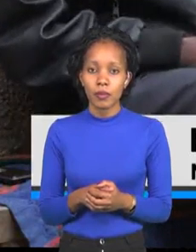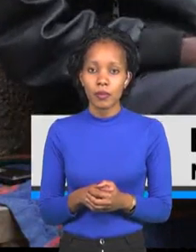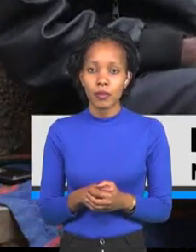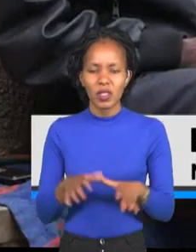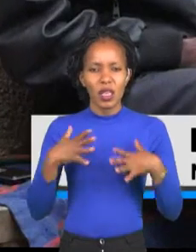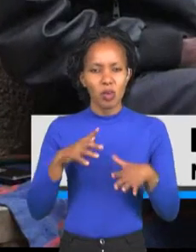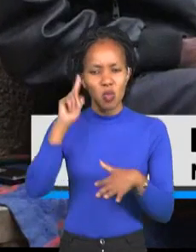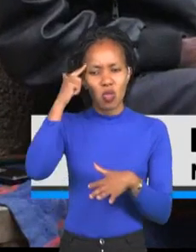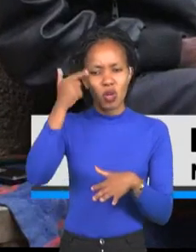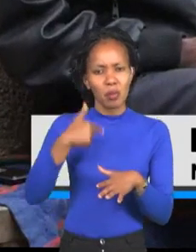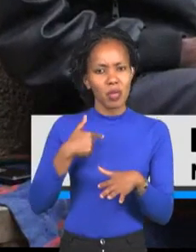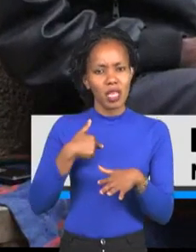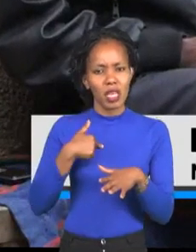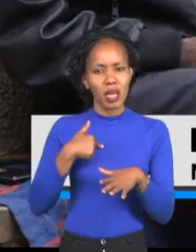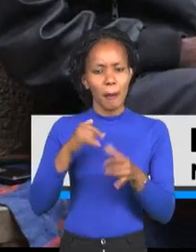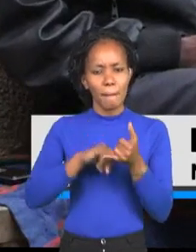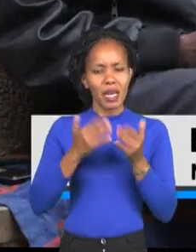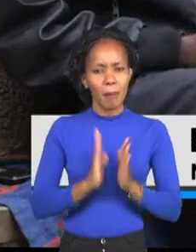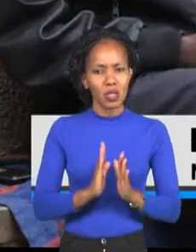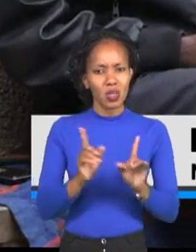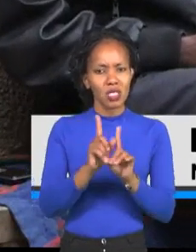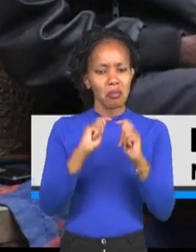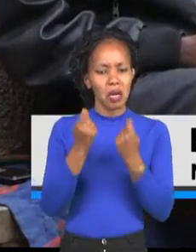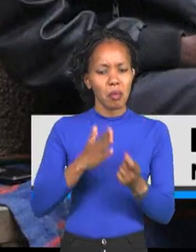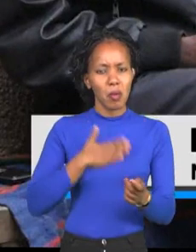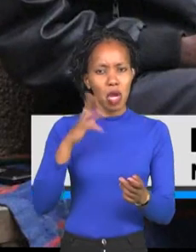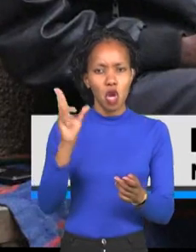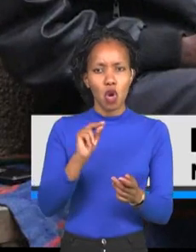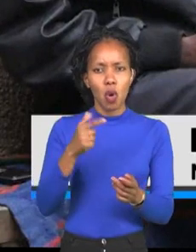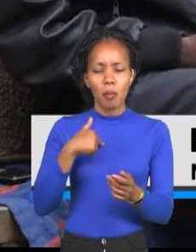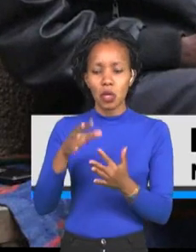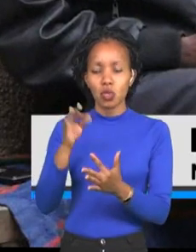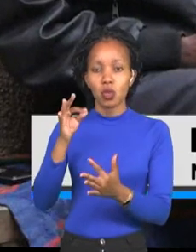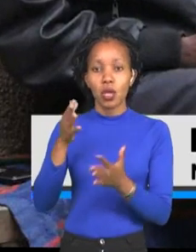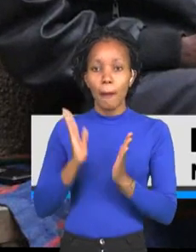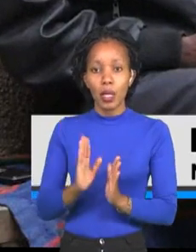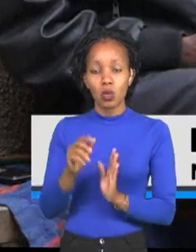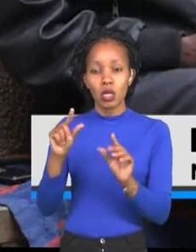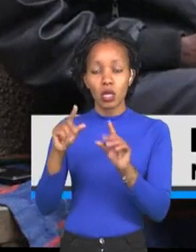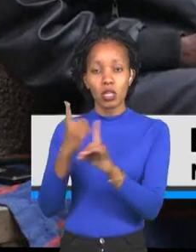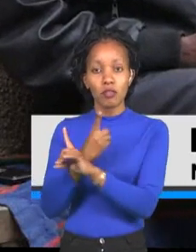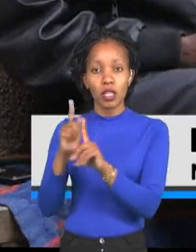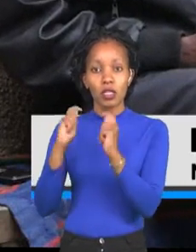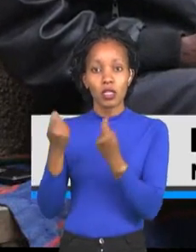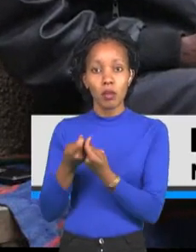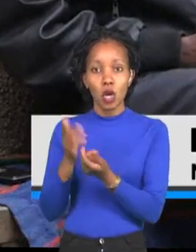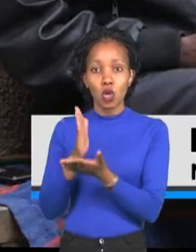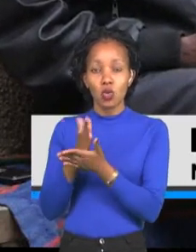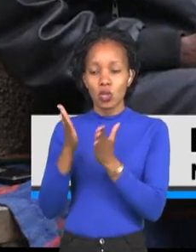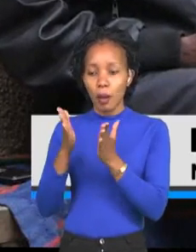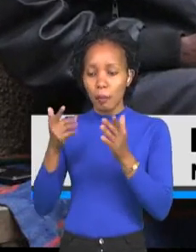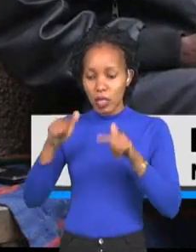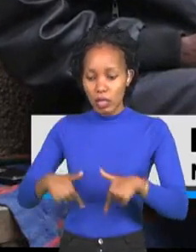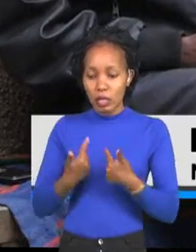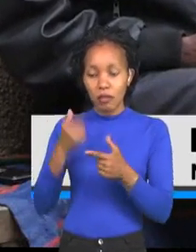While people thought I was going to marry a Tutsi survivor, I chose a person of a different ethnicity. It was a personal